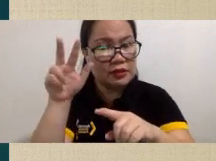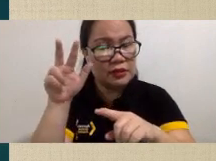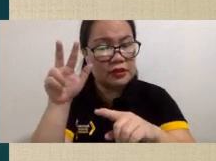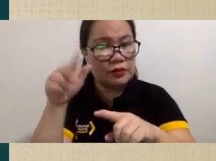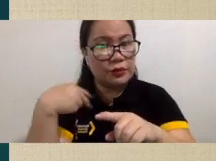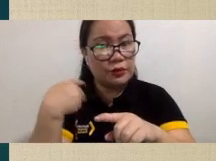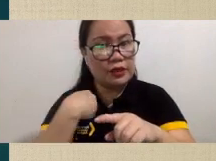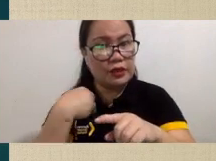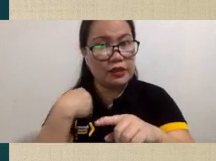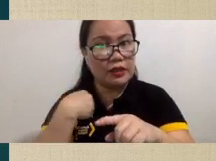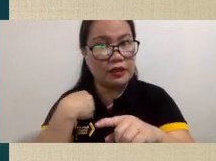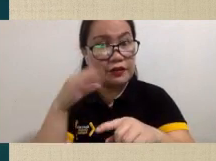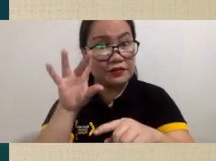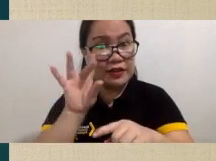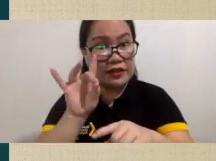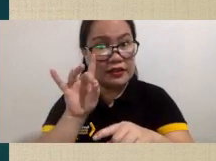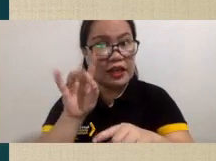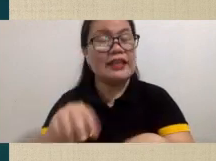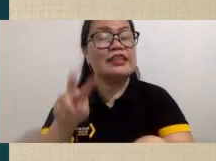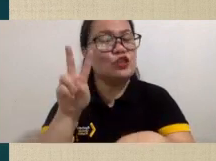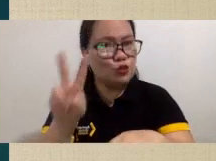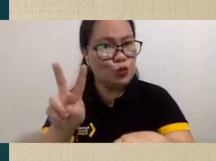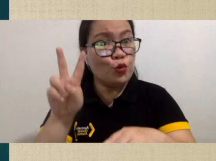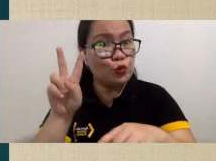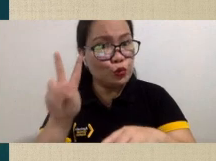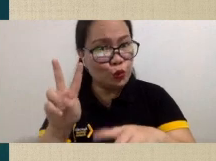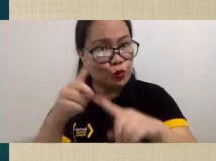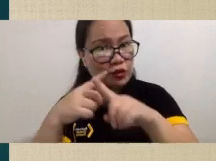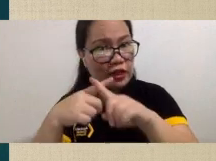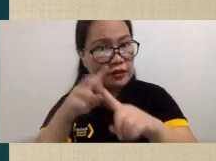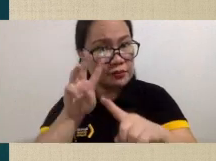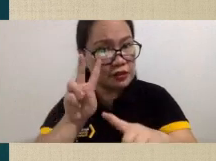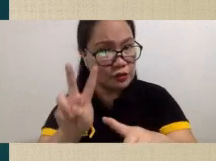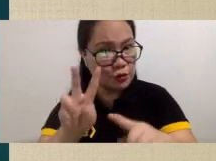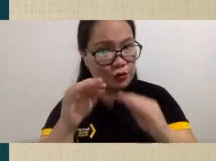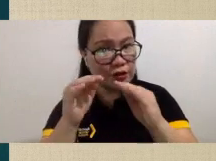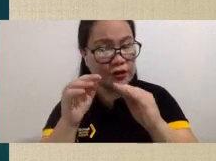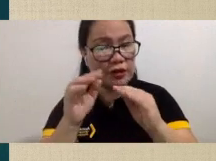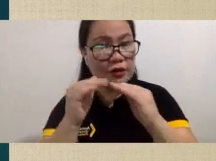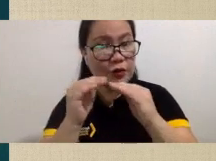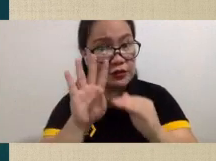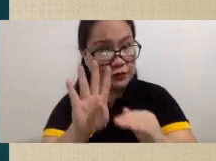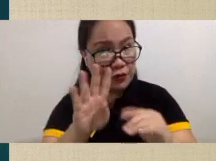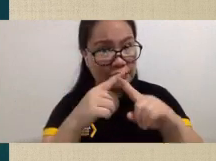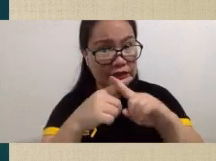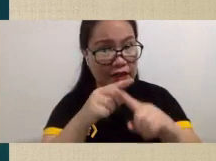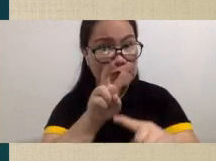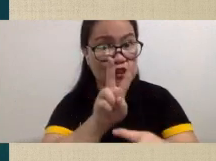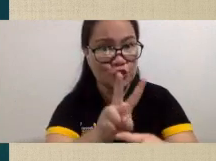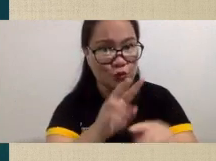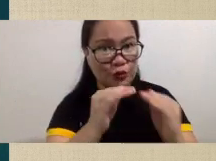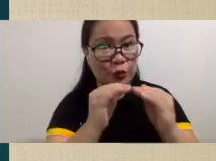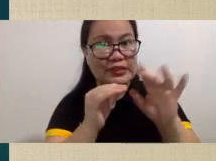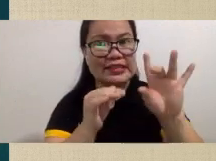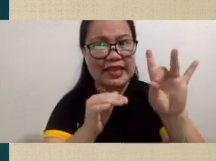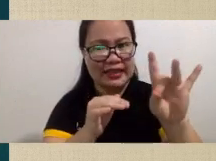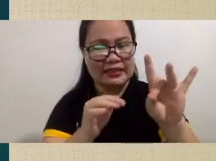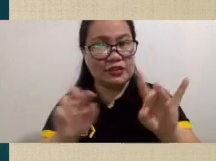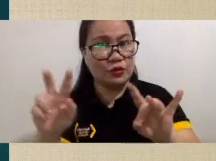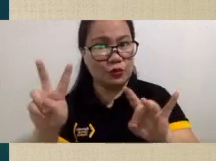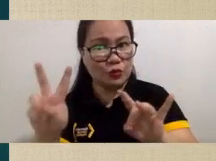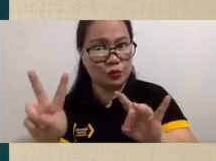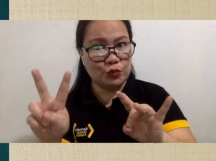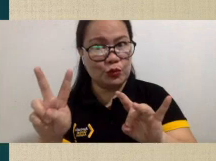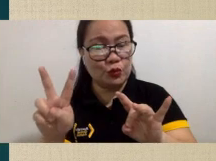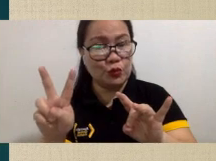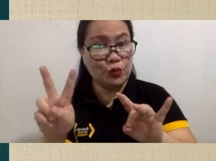itself, we will have a product of 8. That is 2, diba? So, 2 times 2, 4 times 2, that is 8. And then yung